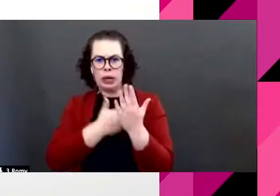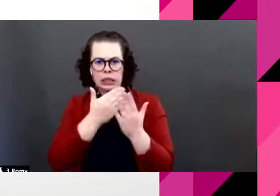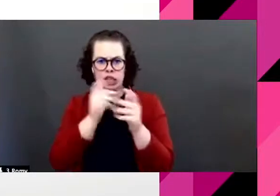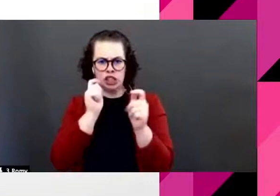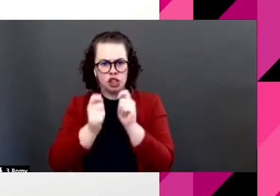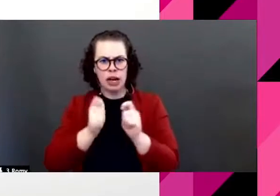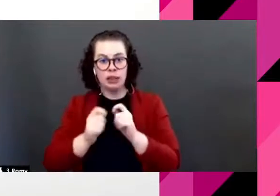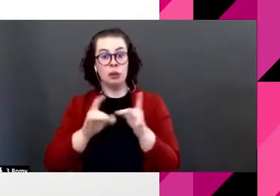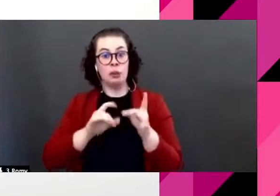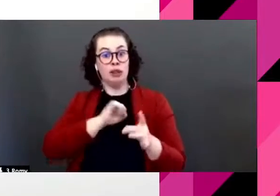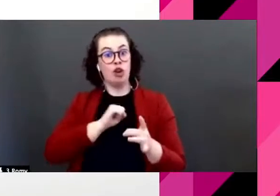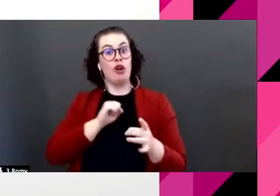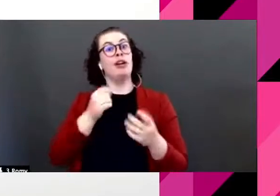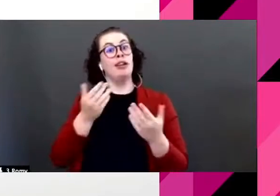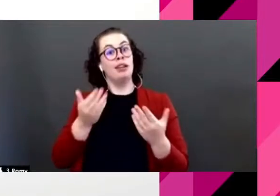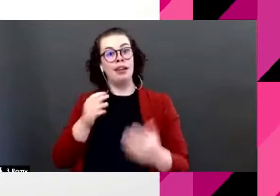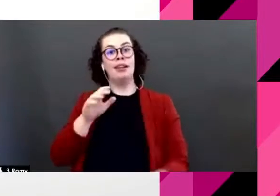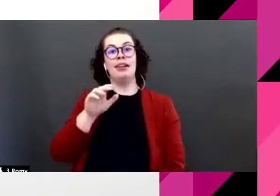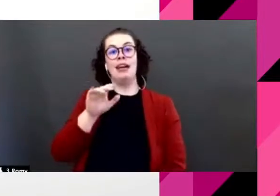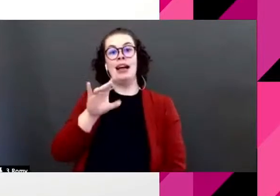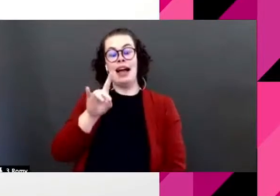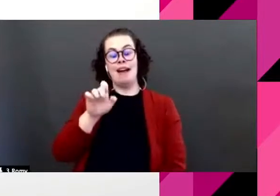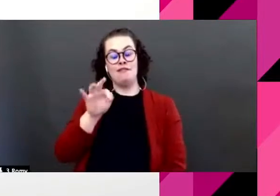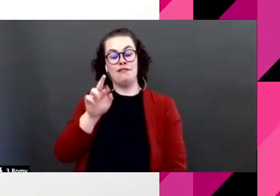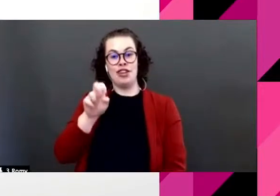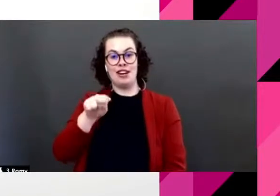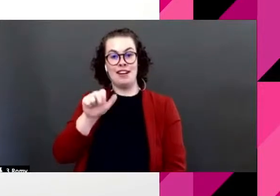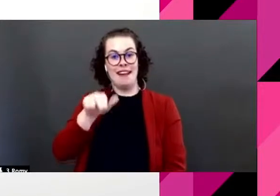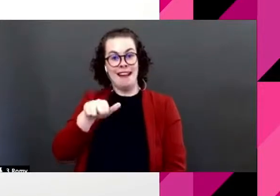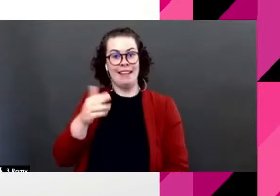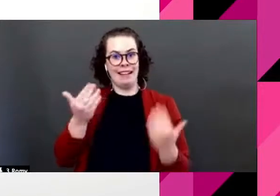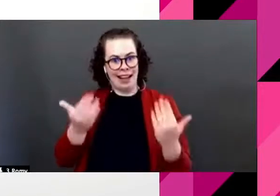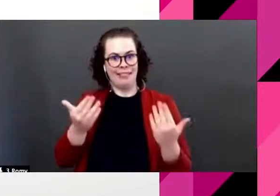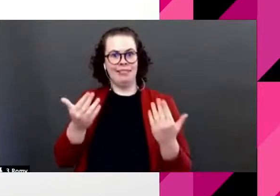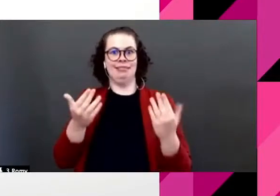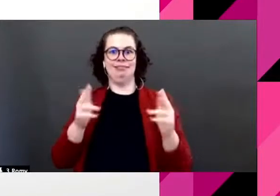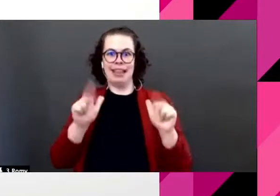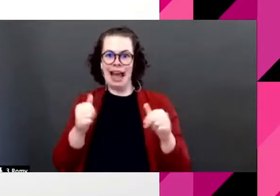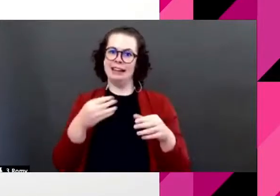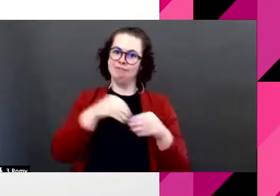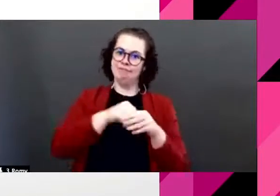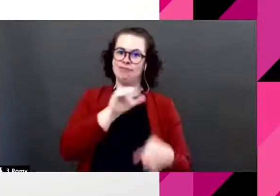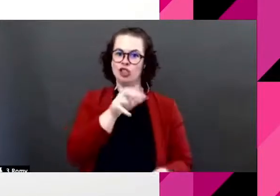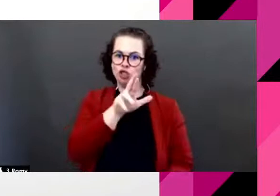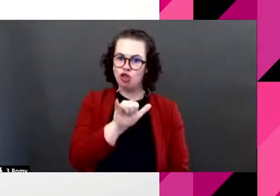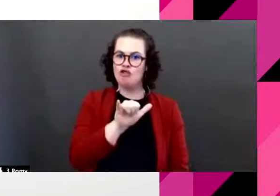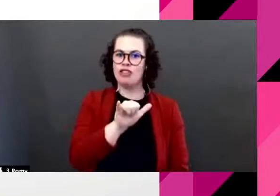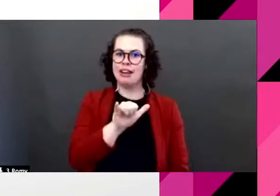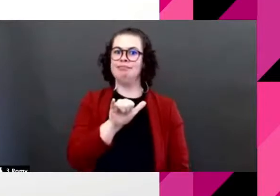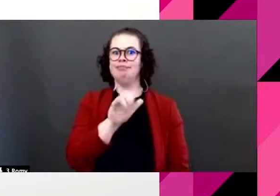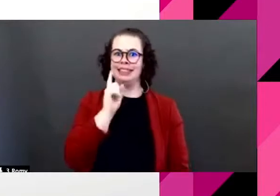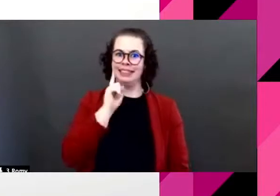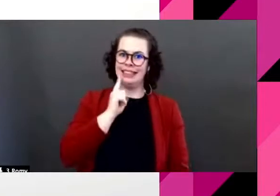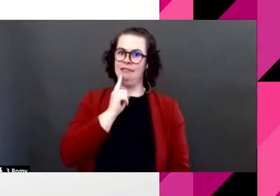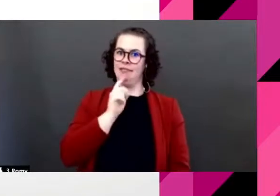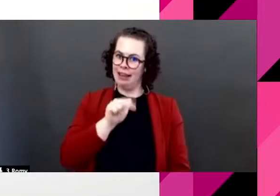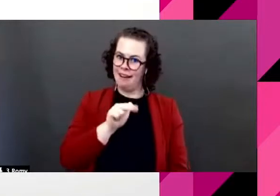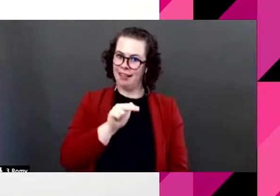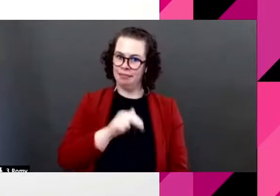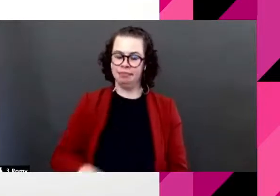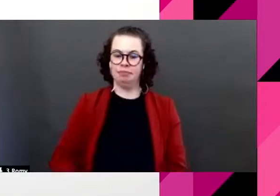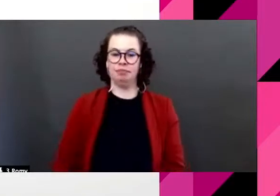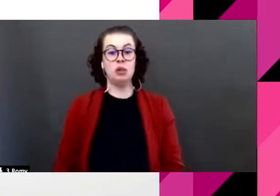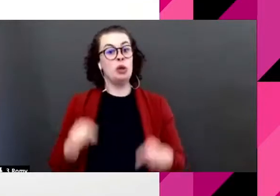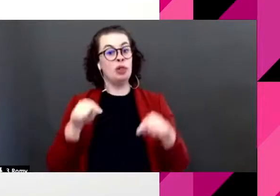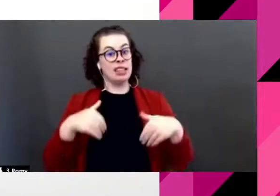out her civic duty. So that will be the end of the morning session. And we have a very exciting lineup in the afternoon as